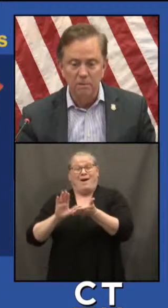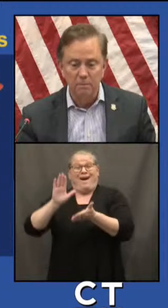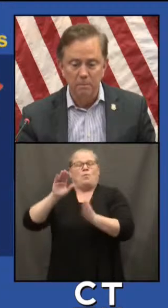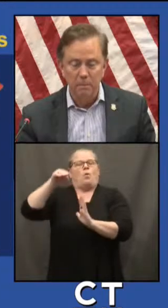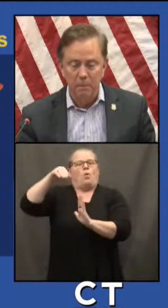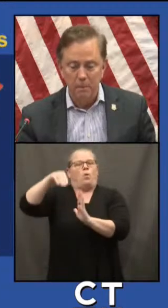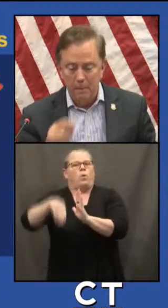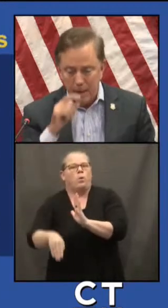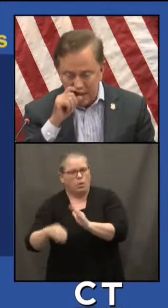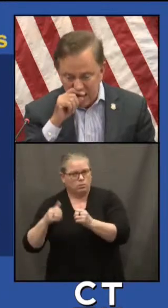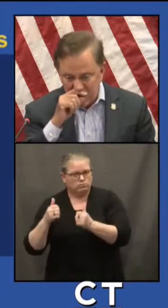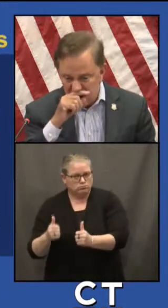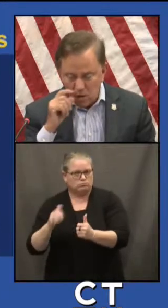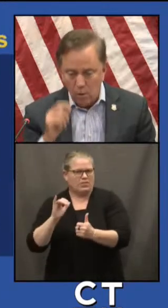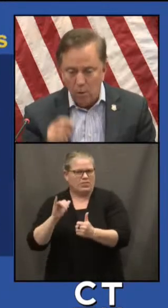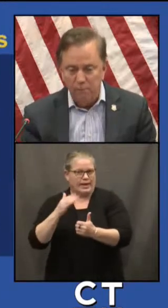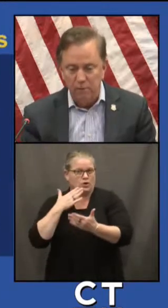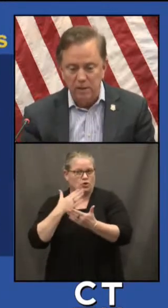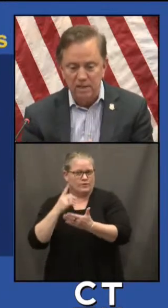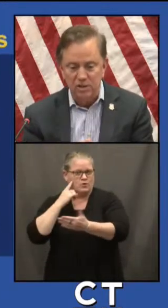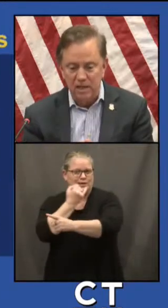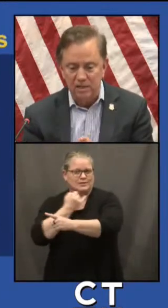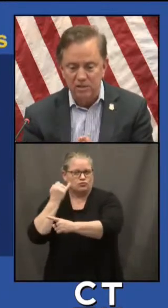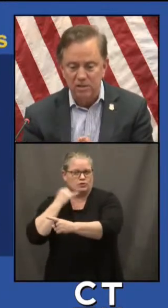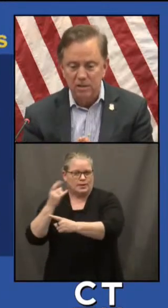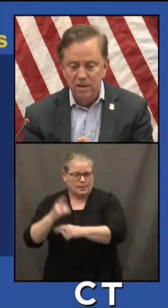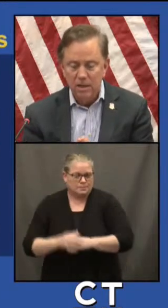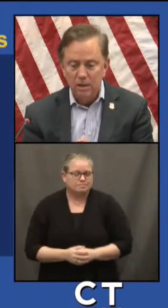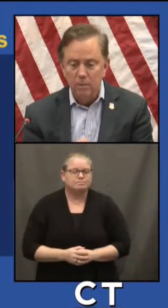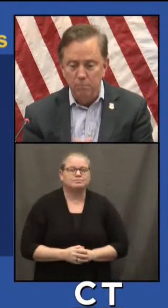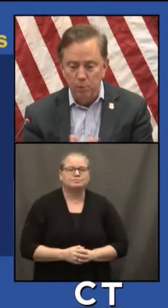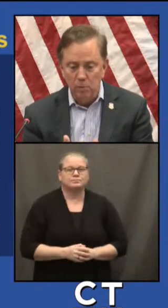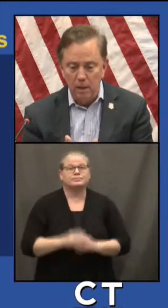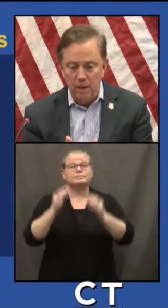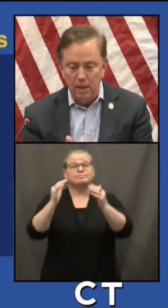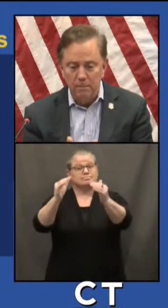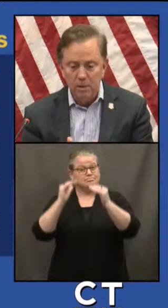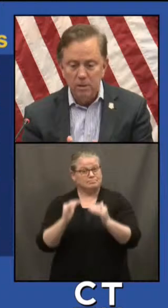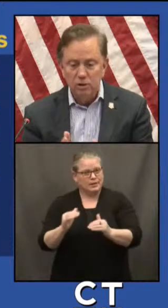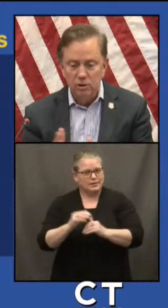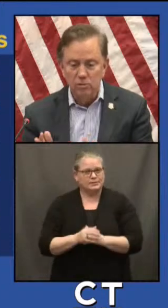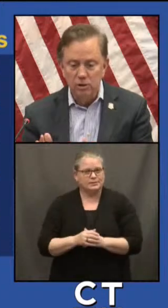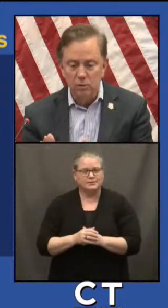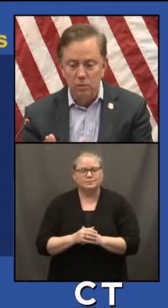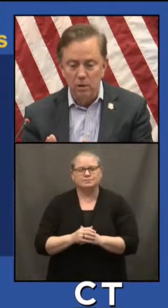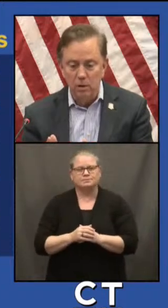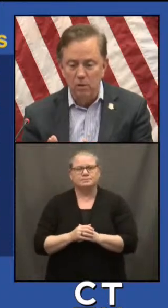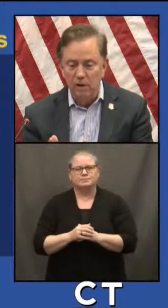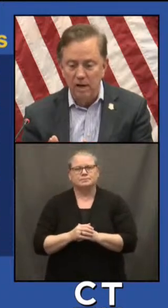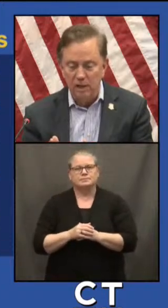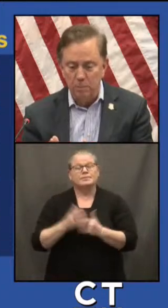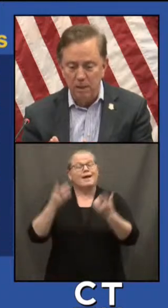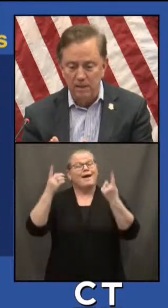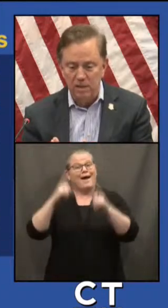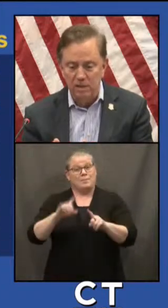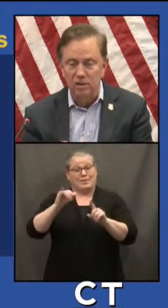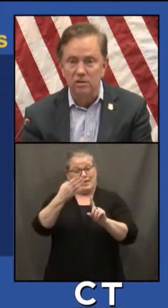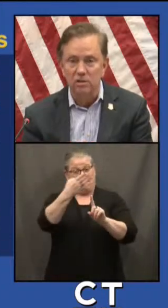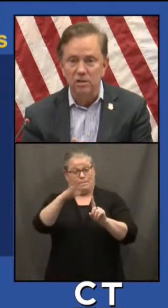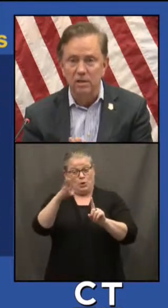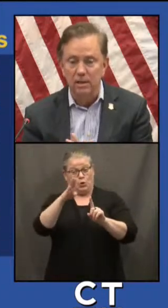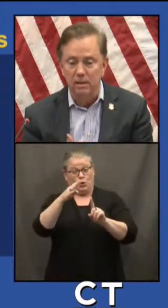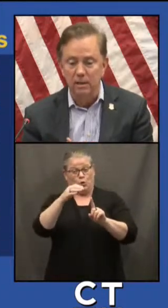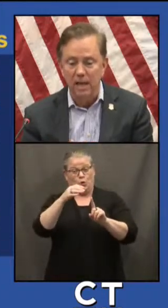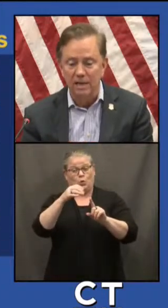chart, I think, is hopeful in this sense. The blue line shows you COVID